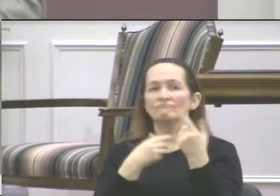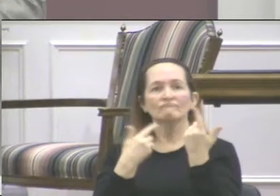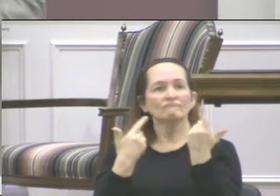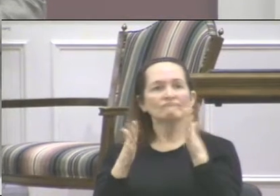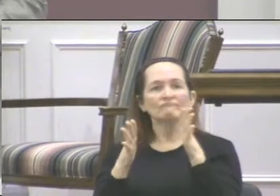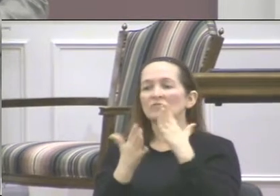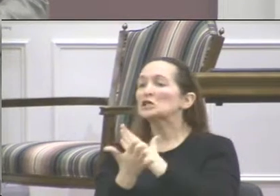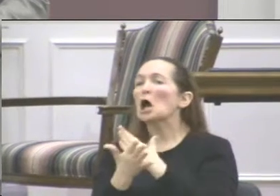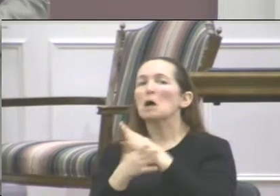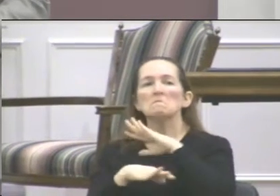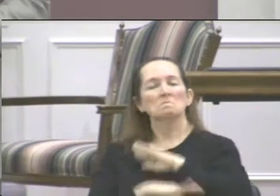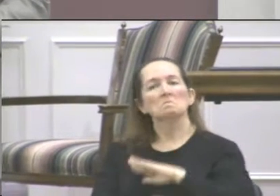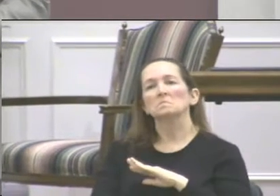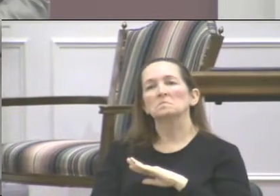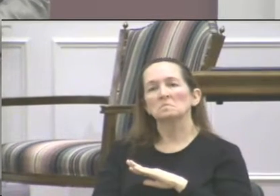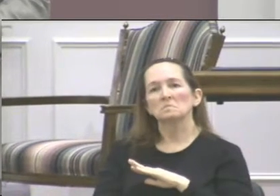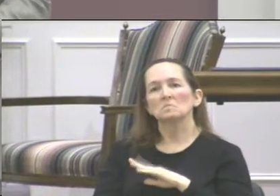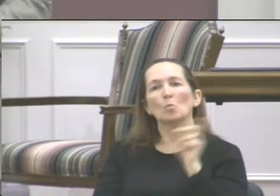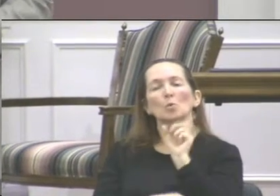to get up and get.